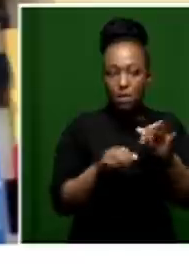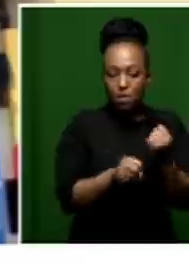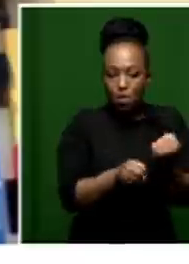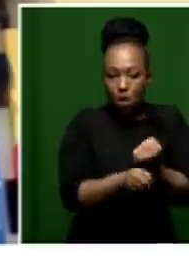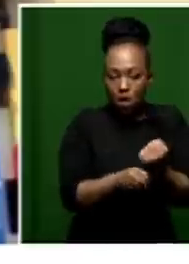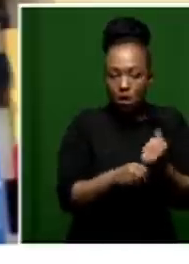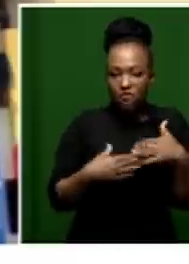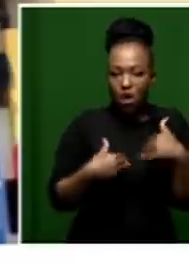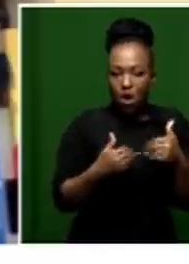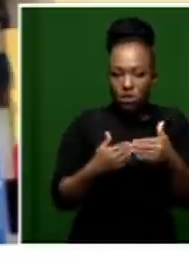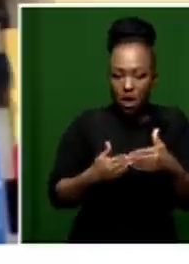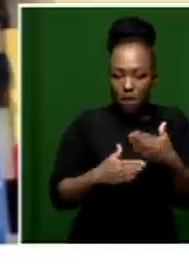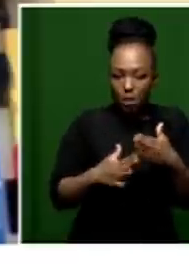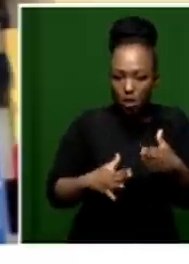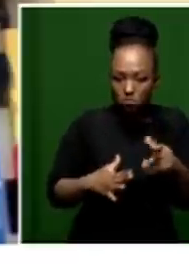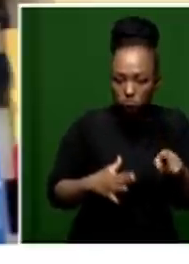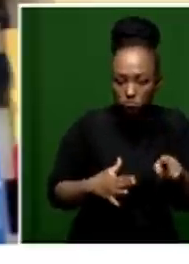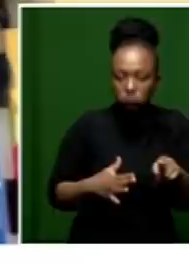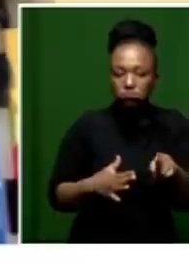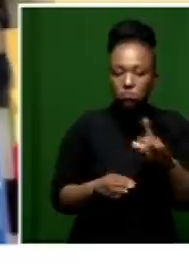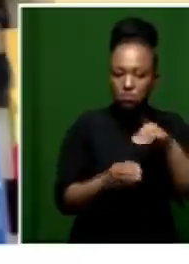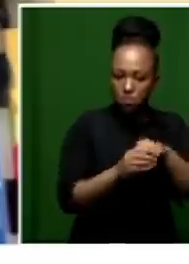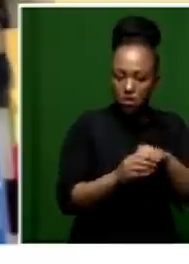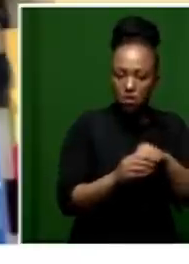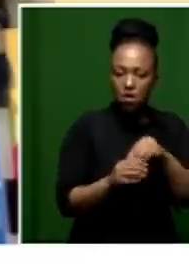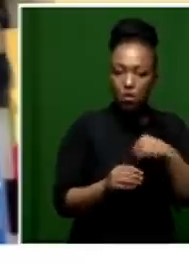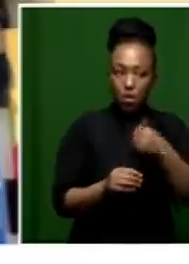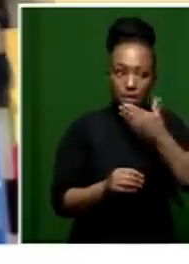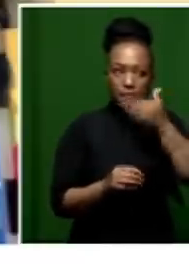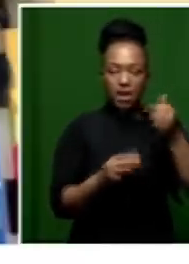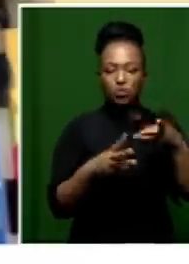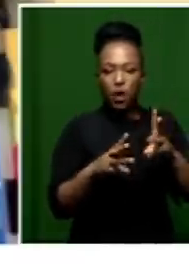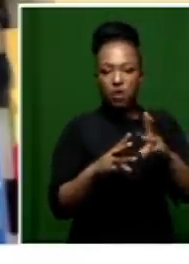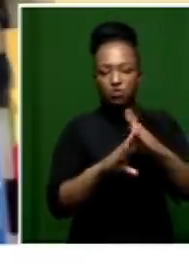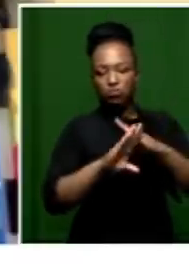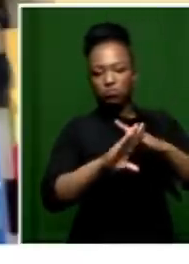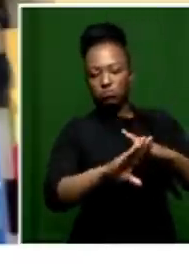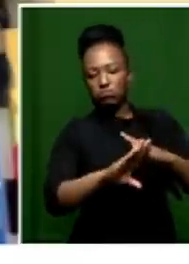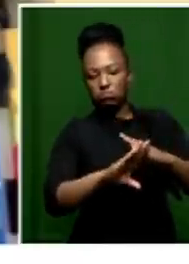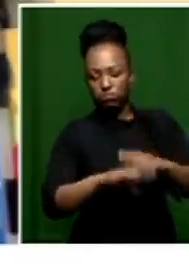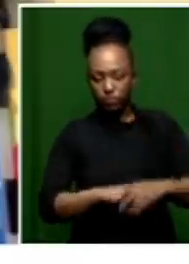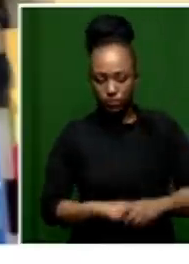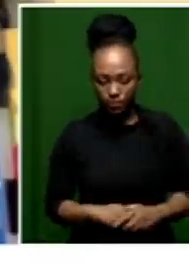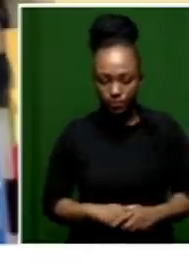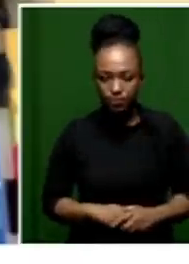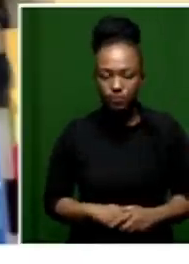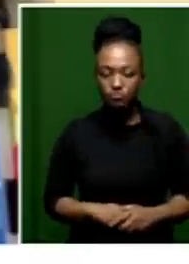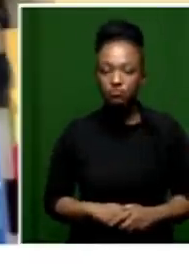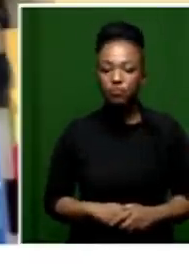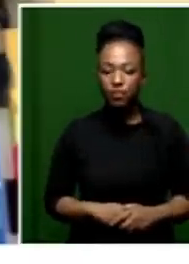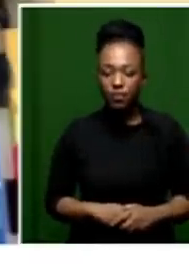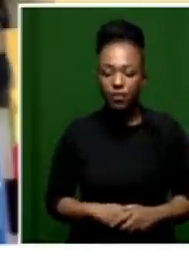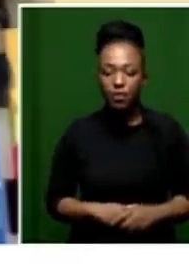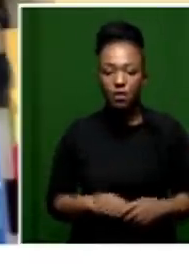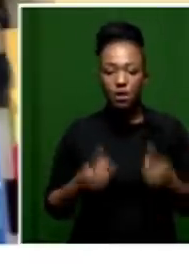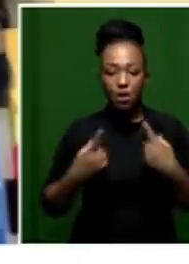healthcare workers. Yeah, because that's current our best weapon in that arsenal. Yeah, and what